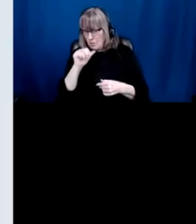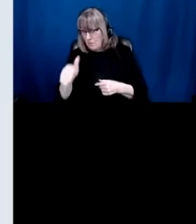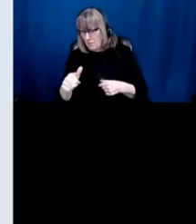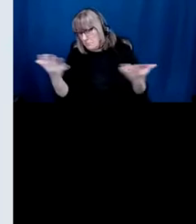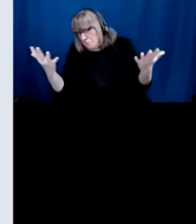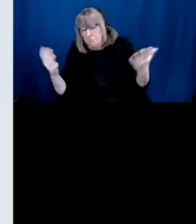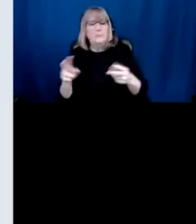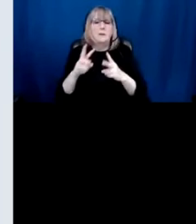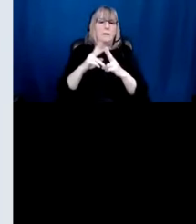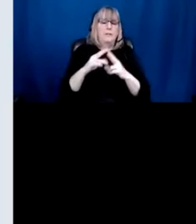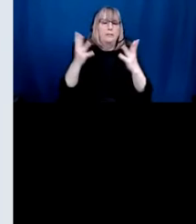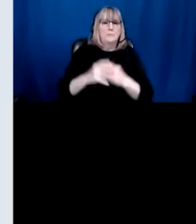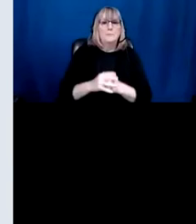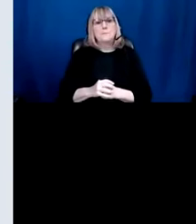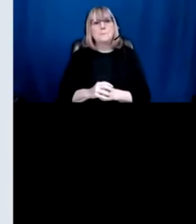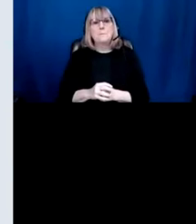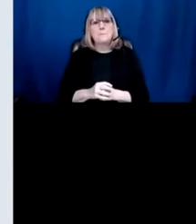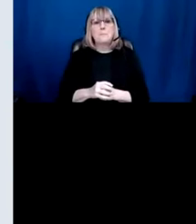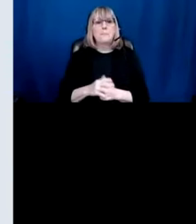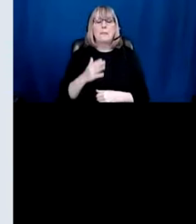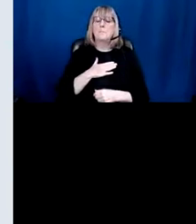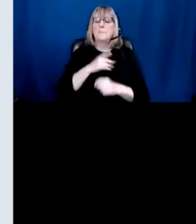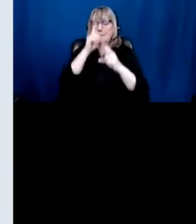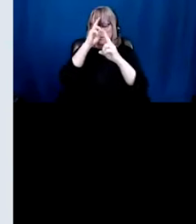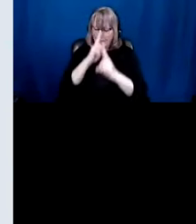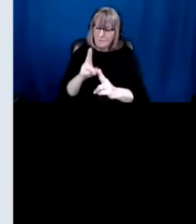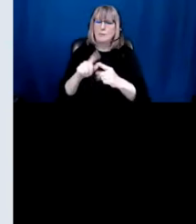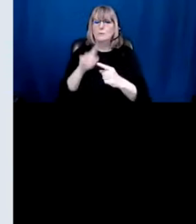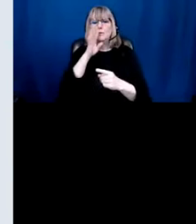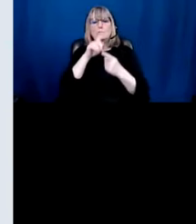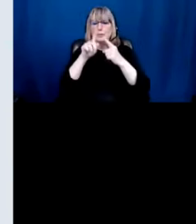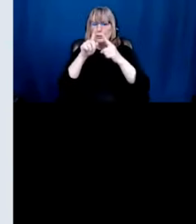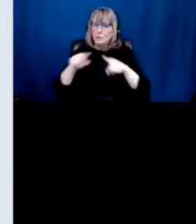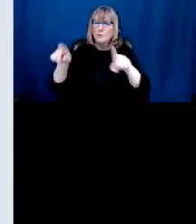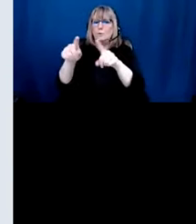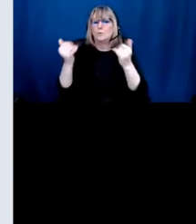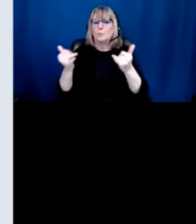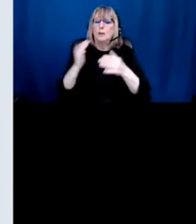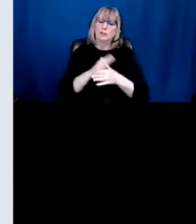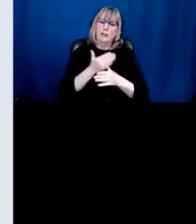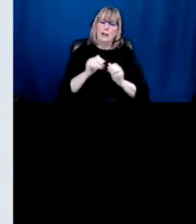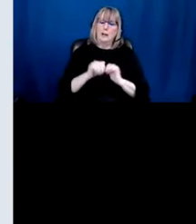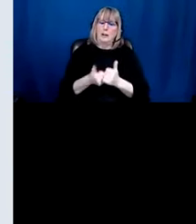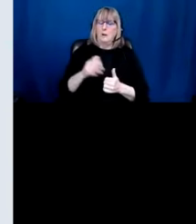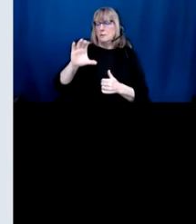either way. It's my honor to talk to you all today and Es mi share honor hablarles a